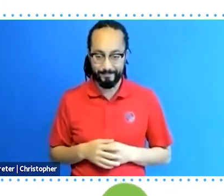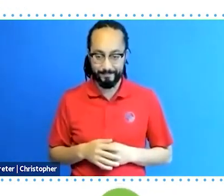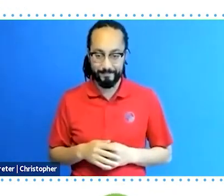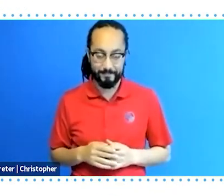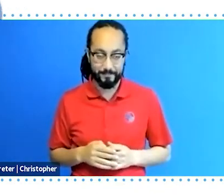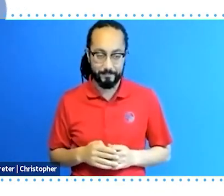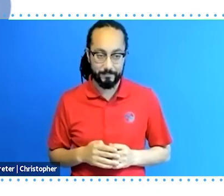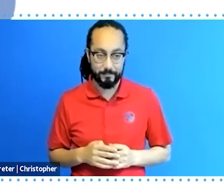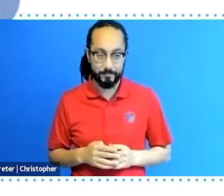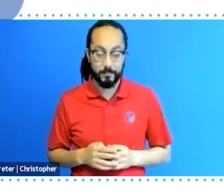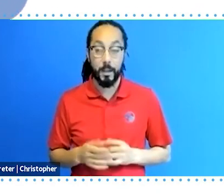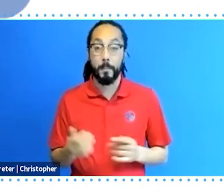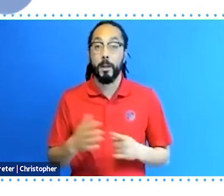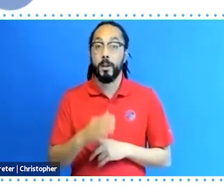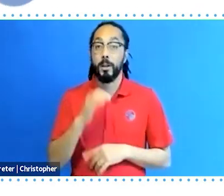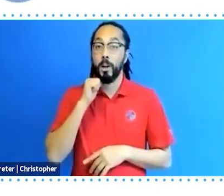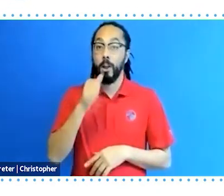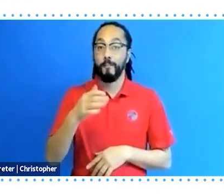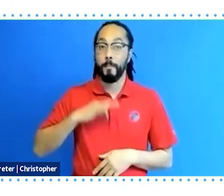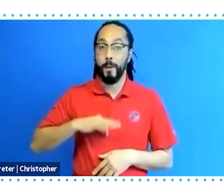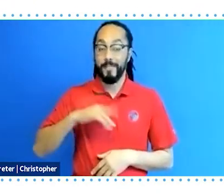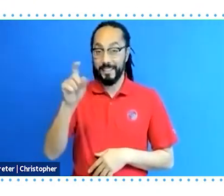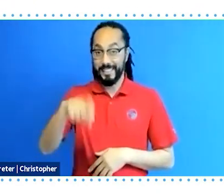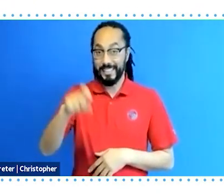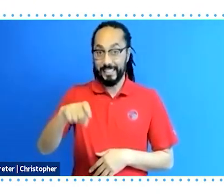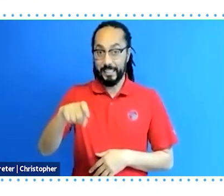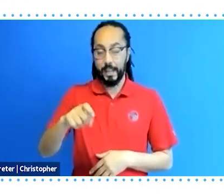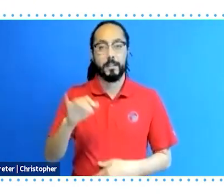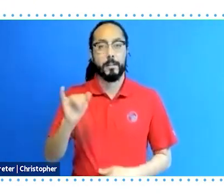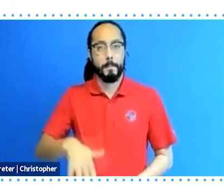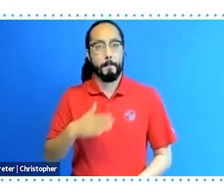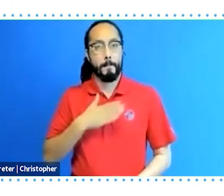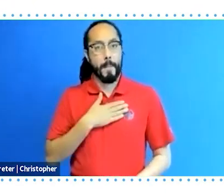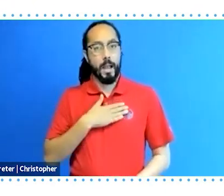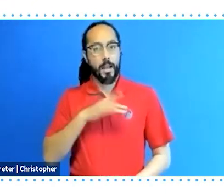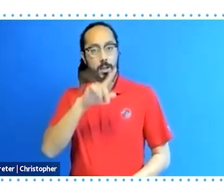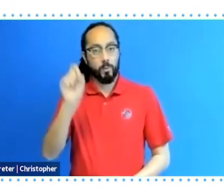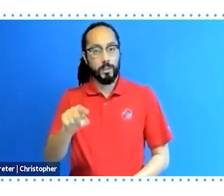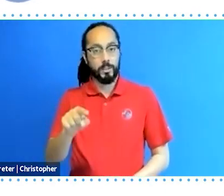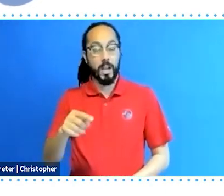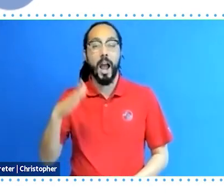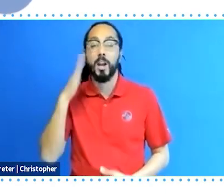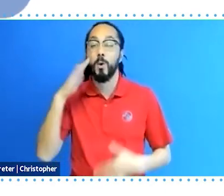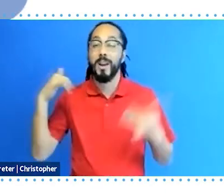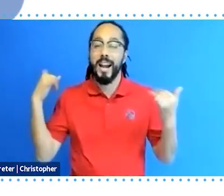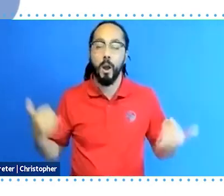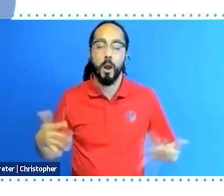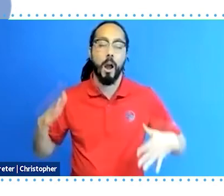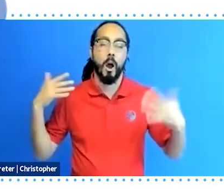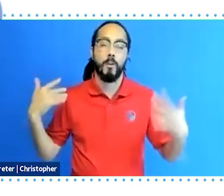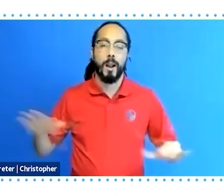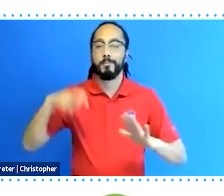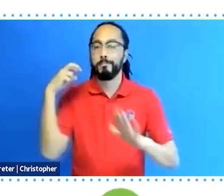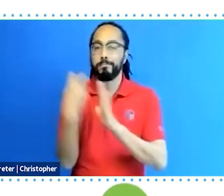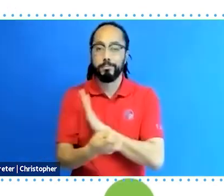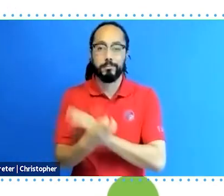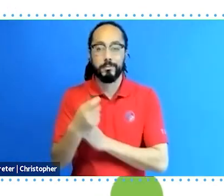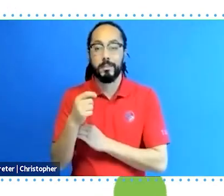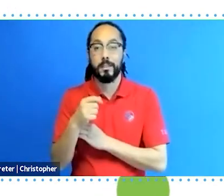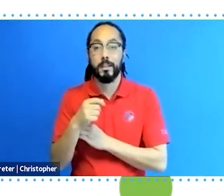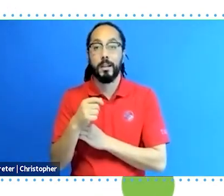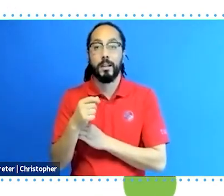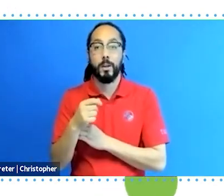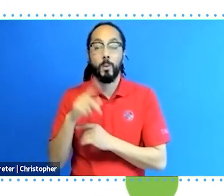need for the nonprofits is a question that I have, and I understand that we're in it now. It's like, well, if we need this for funding, and then that's the cycle, then